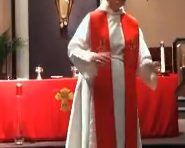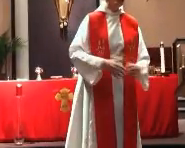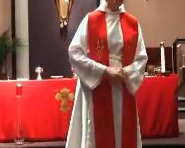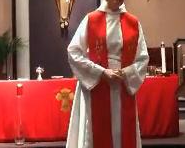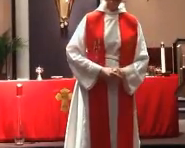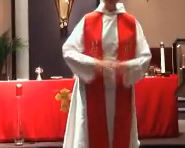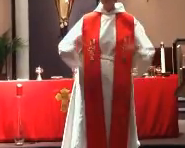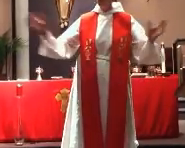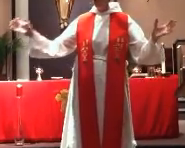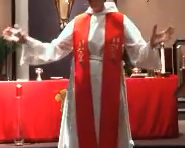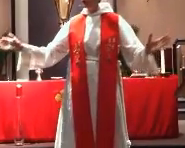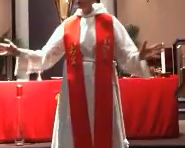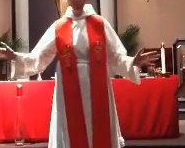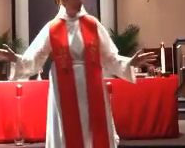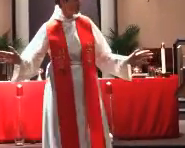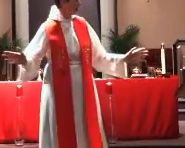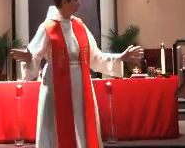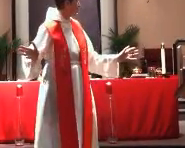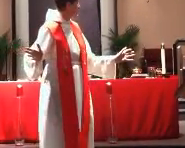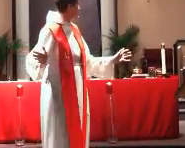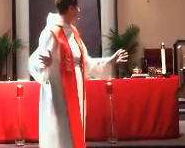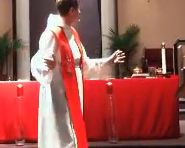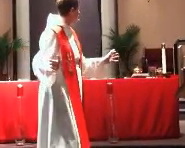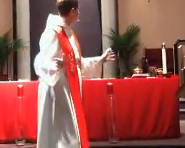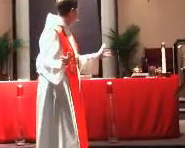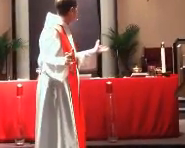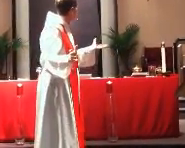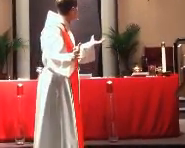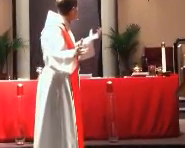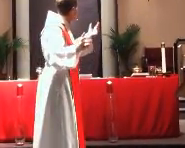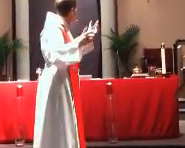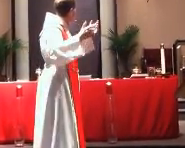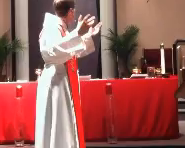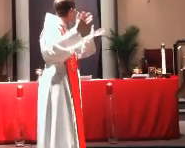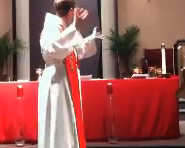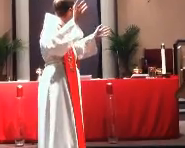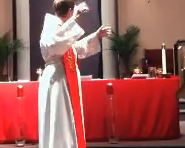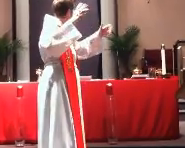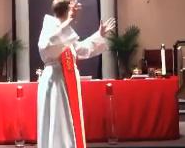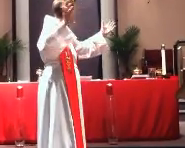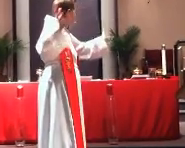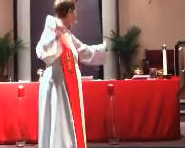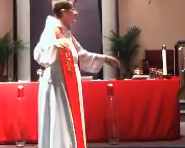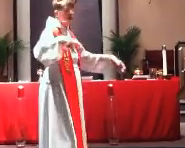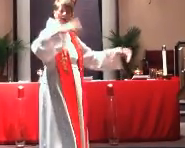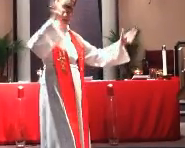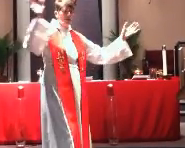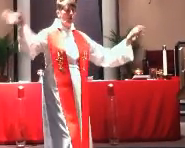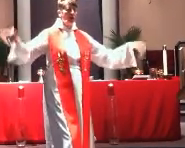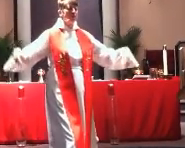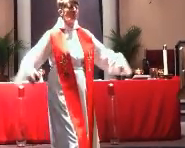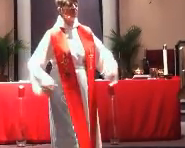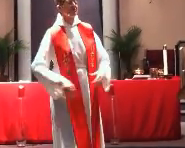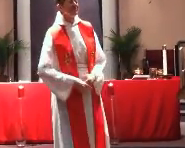about this program went out to all the churches. I don't know how many that is. 200 and some.